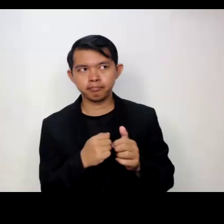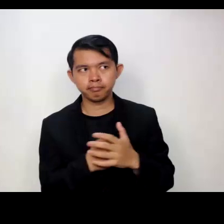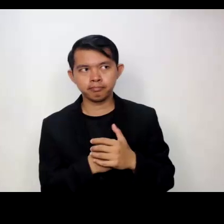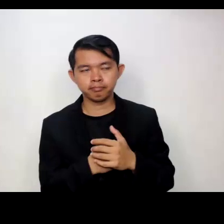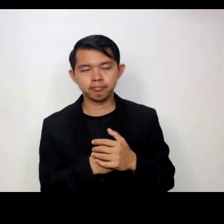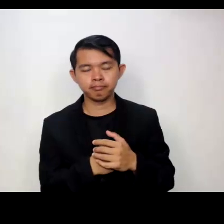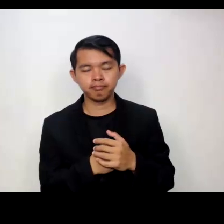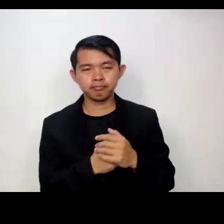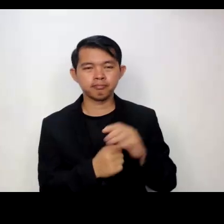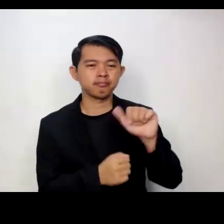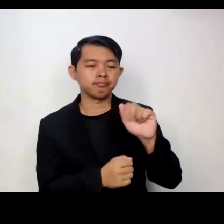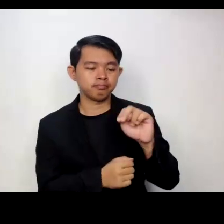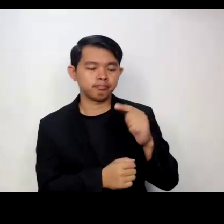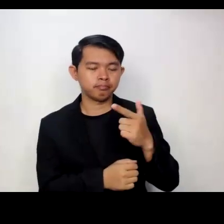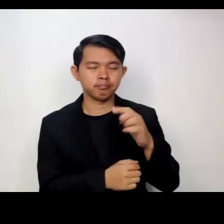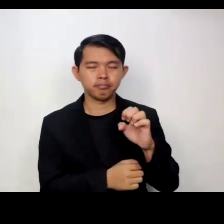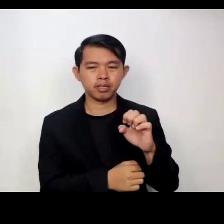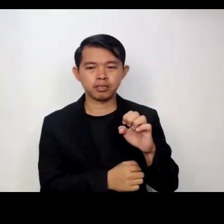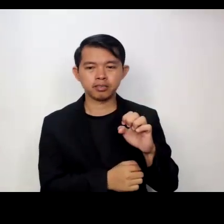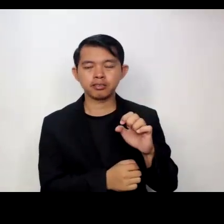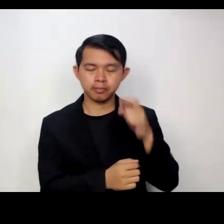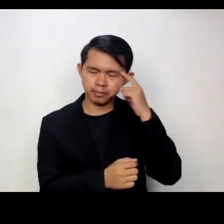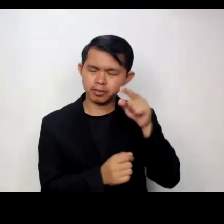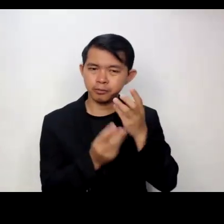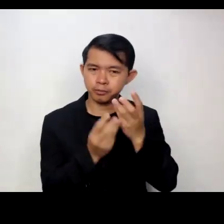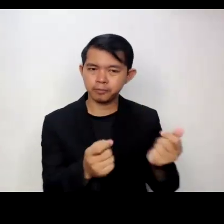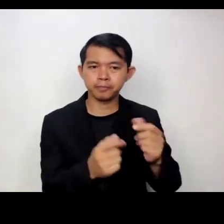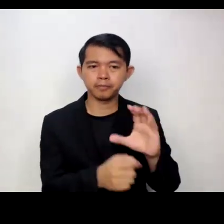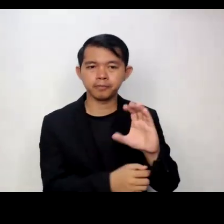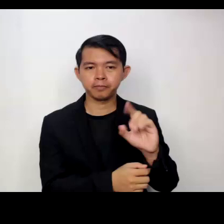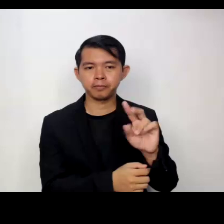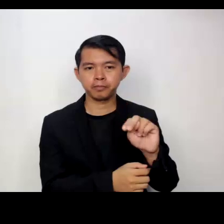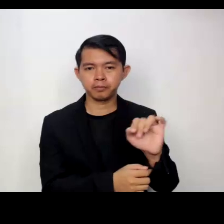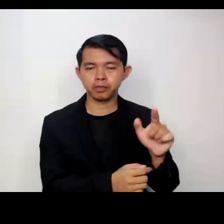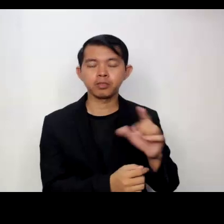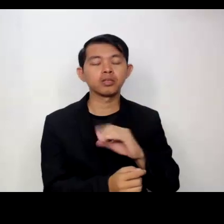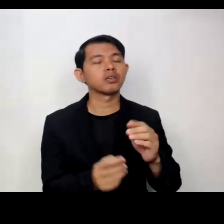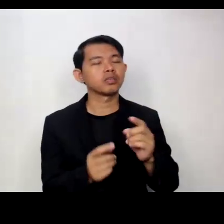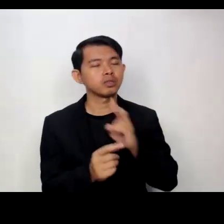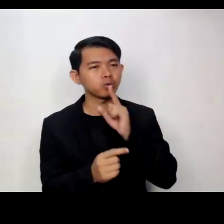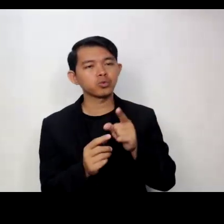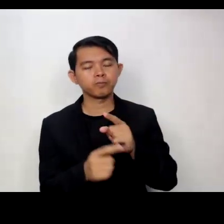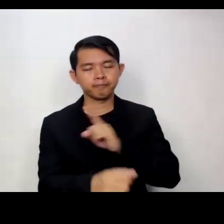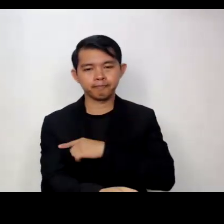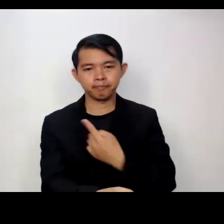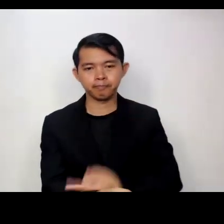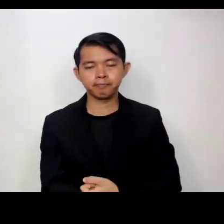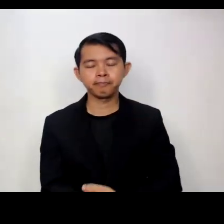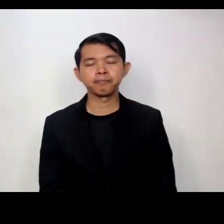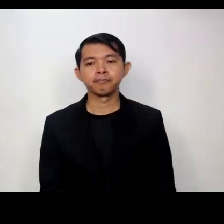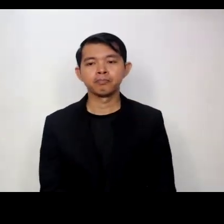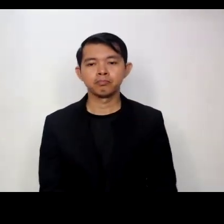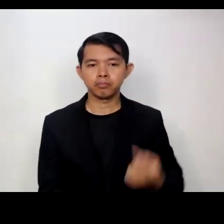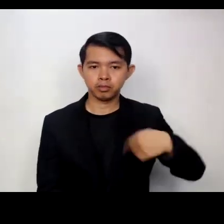angle to address coloniality is a very powerful, no, parang scholarly agenda, and something that actually one of our